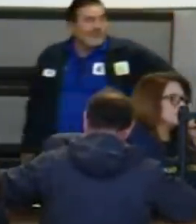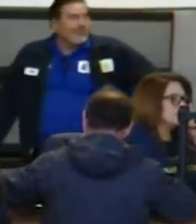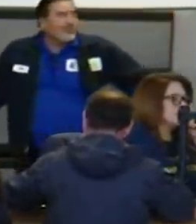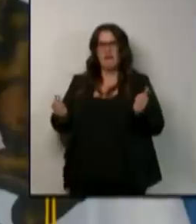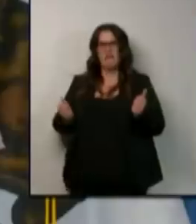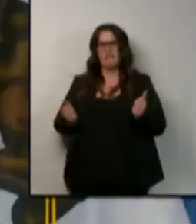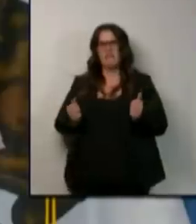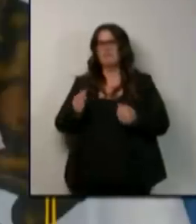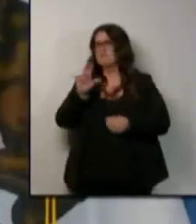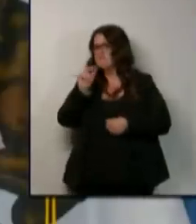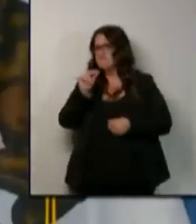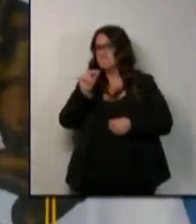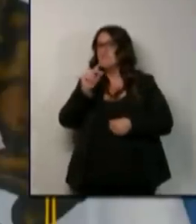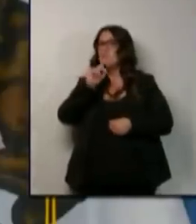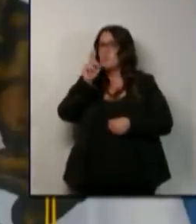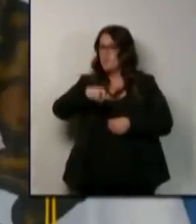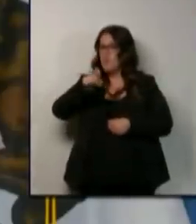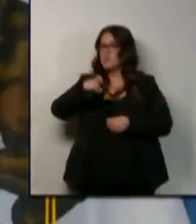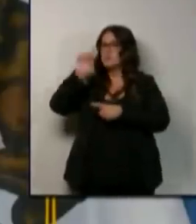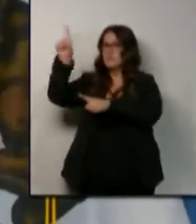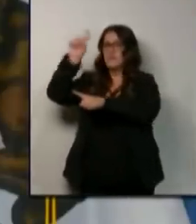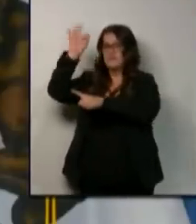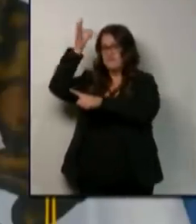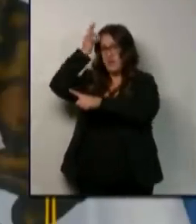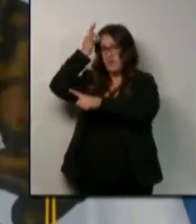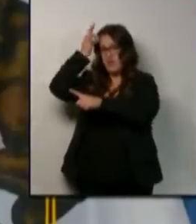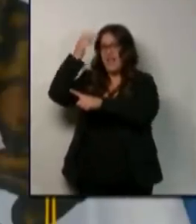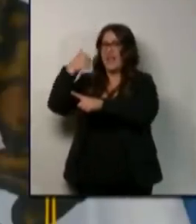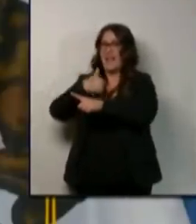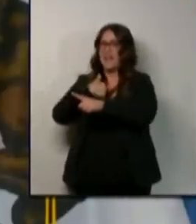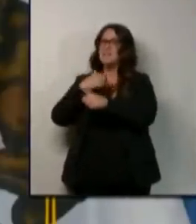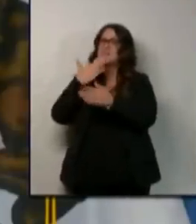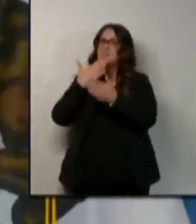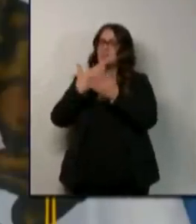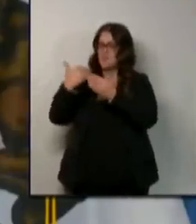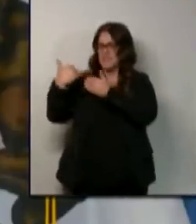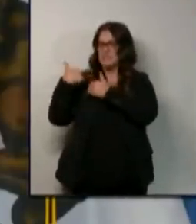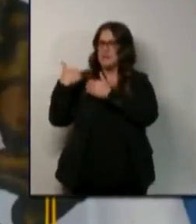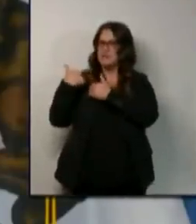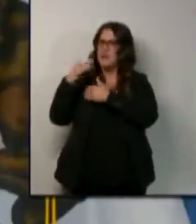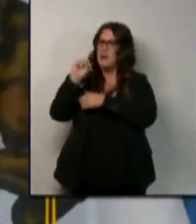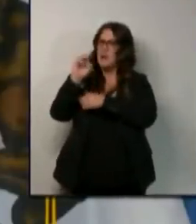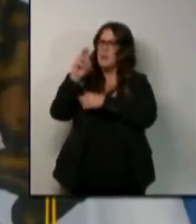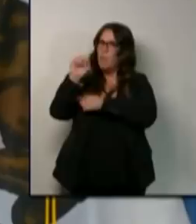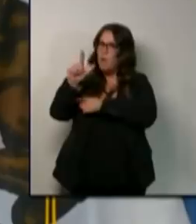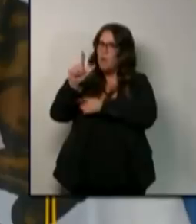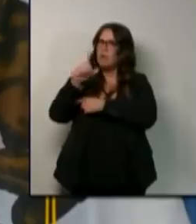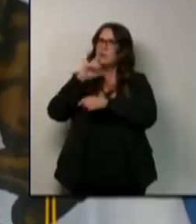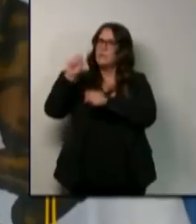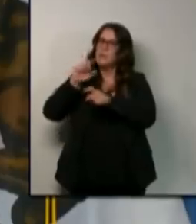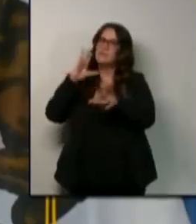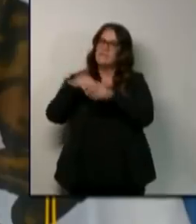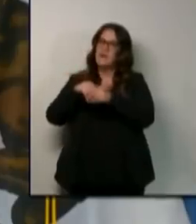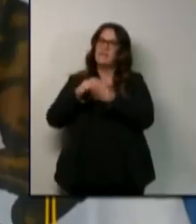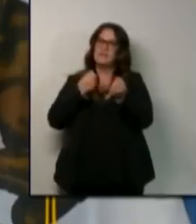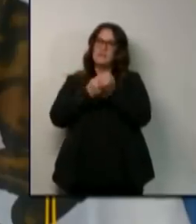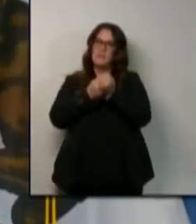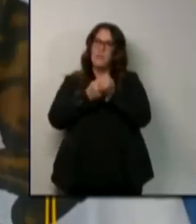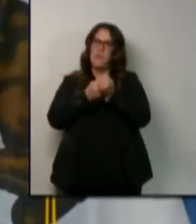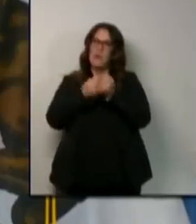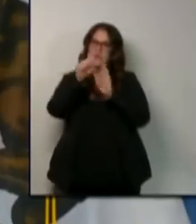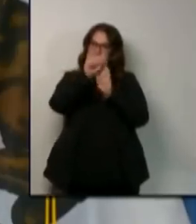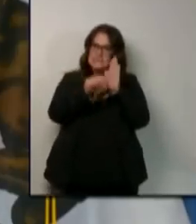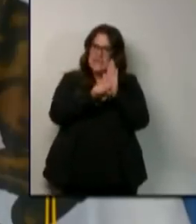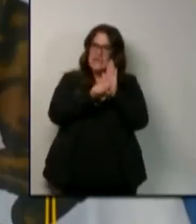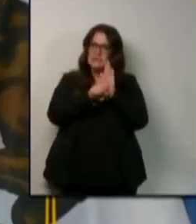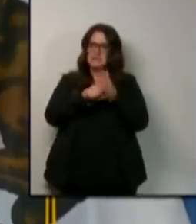a moral, an ethical, and economic obligation to help support the states. After all, what is